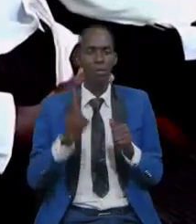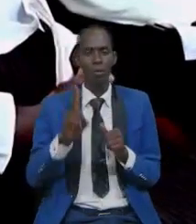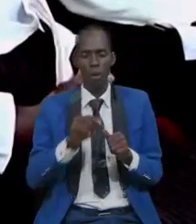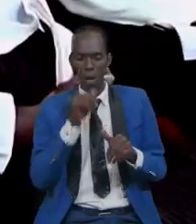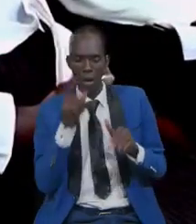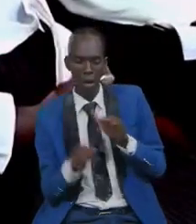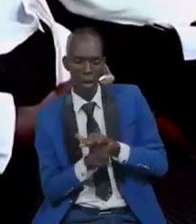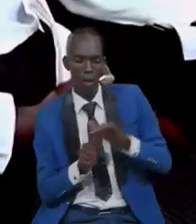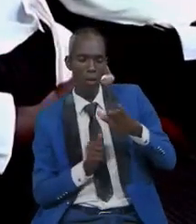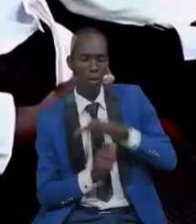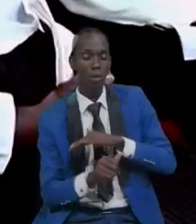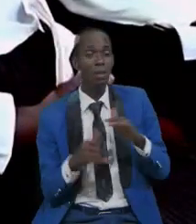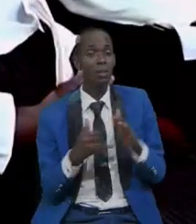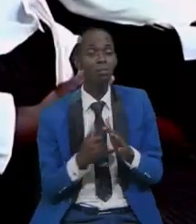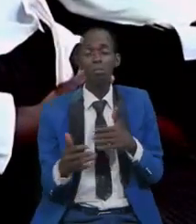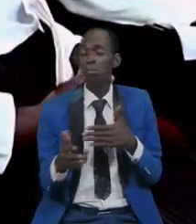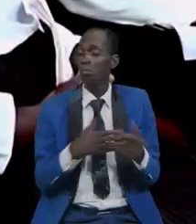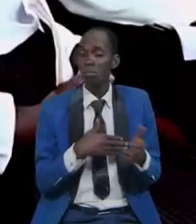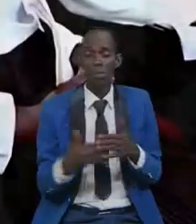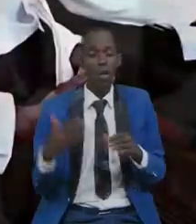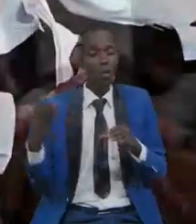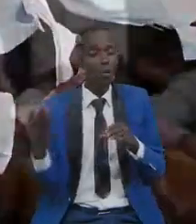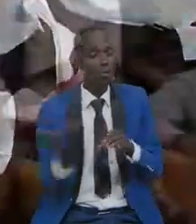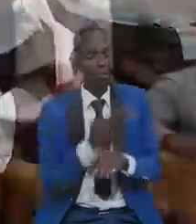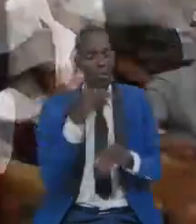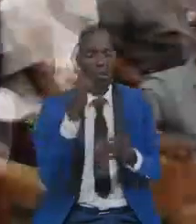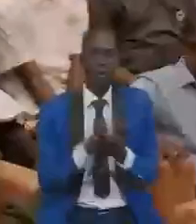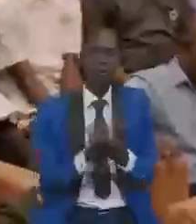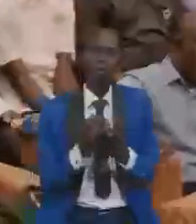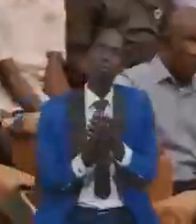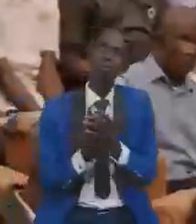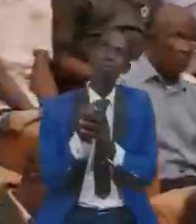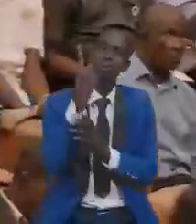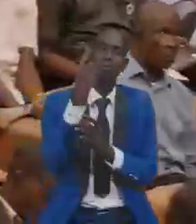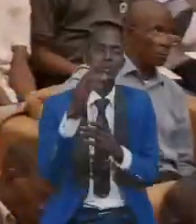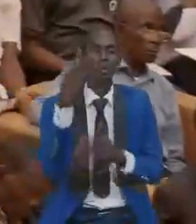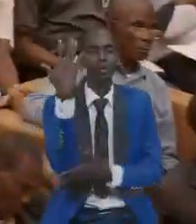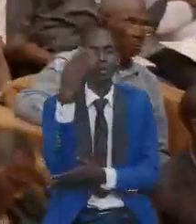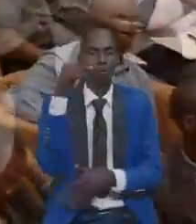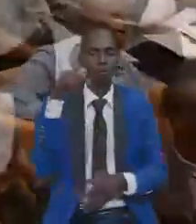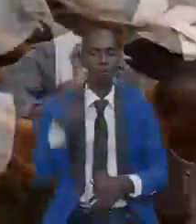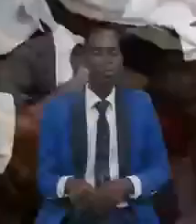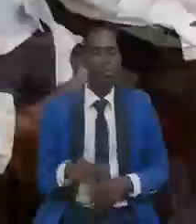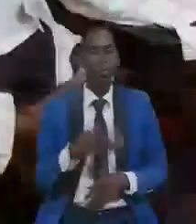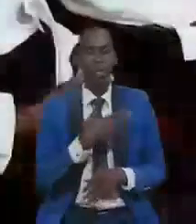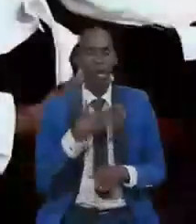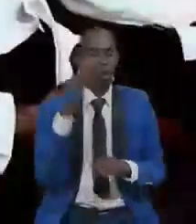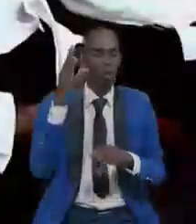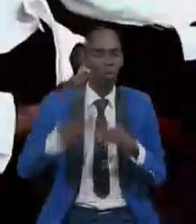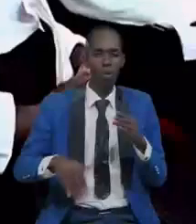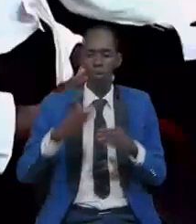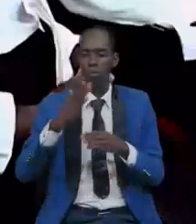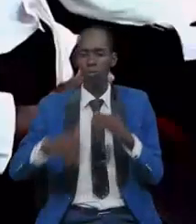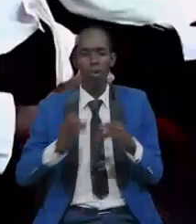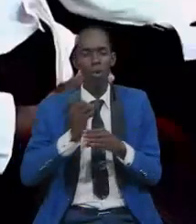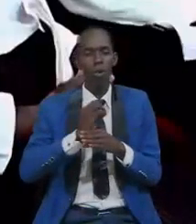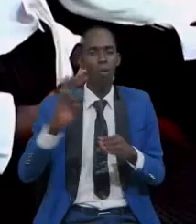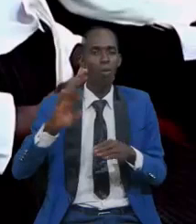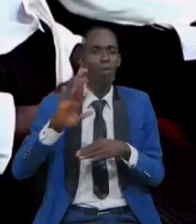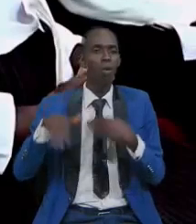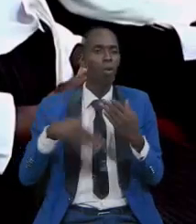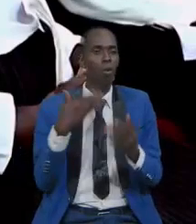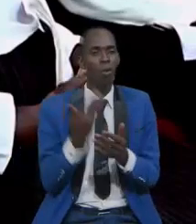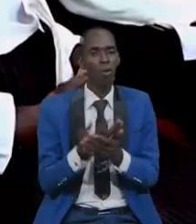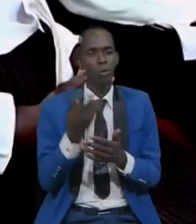it down. Heal down the tree and cut off his branches and make and shake